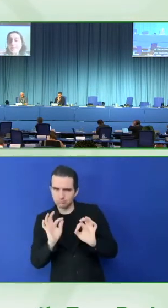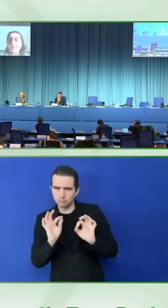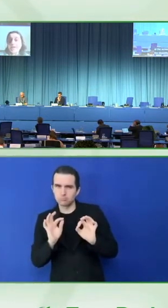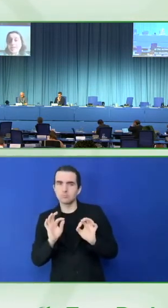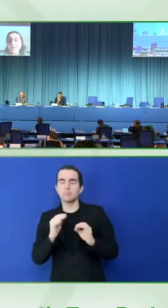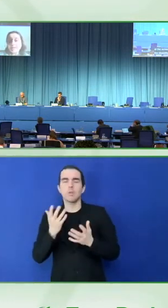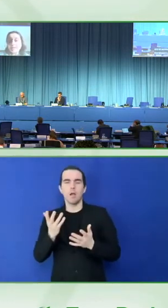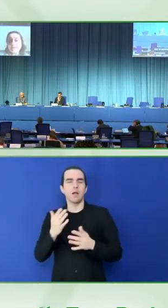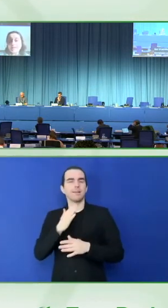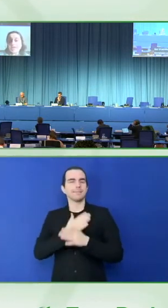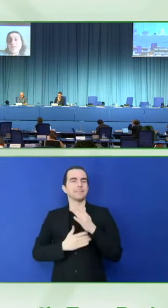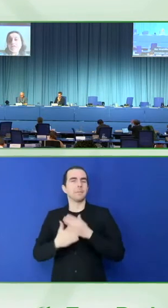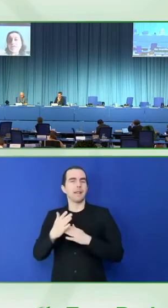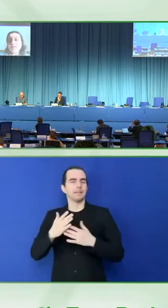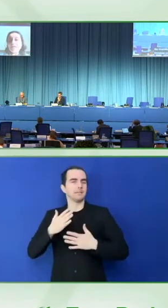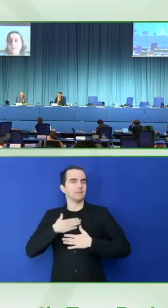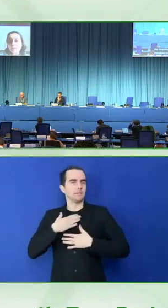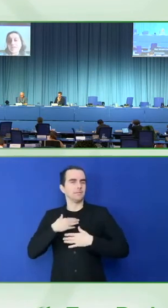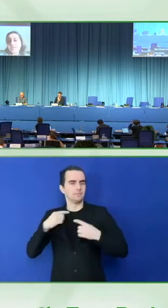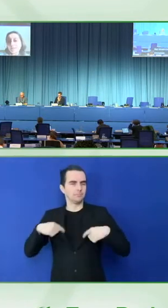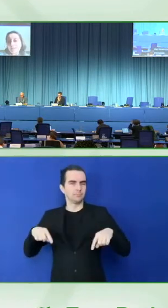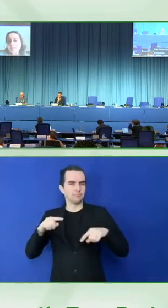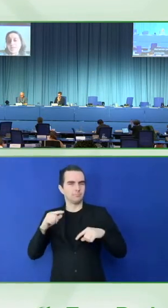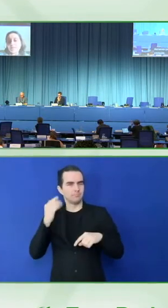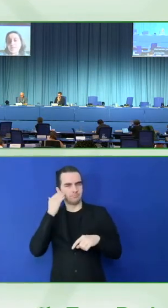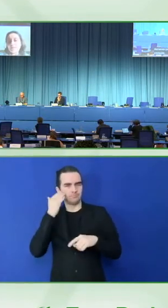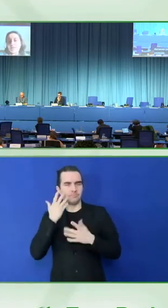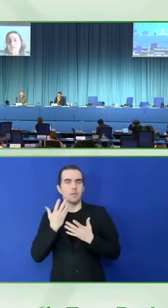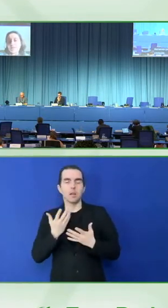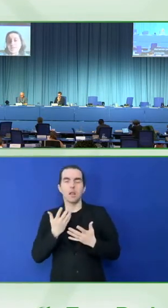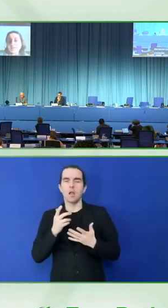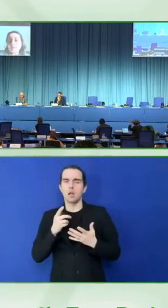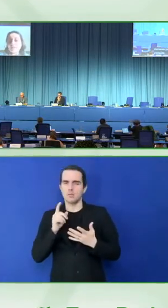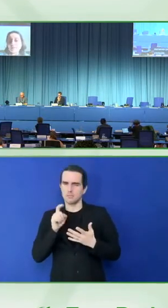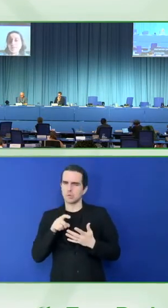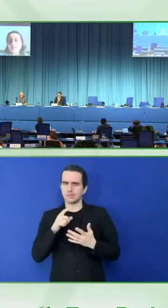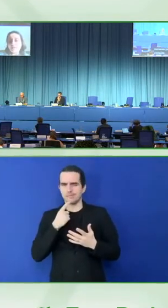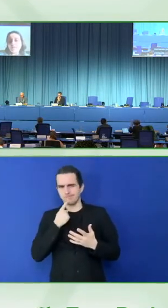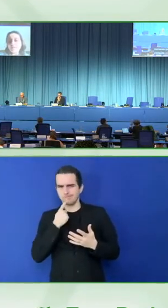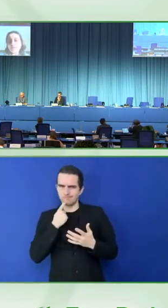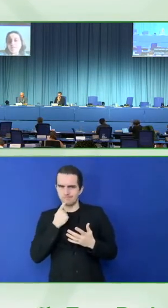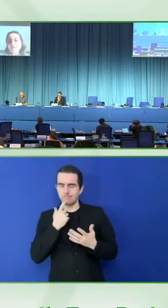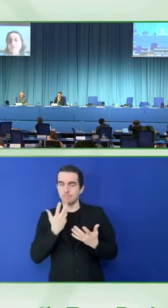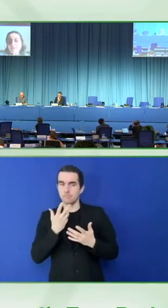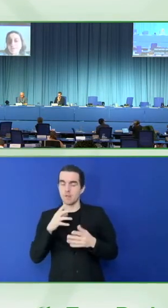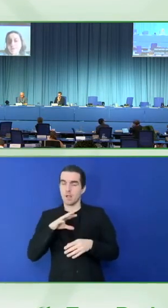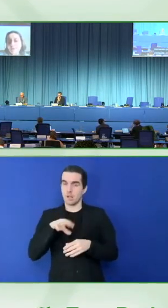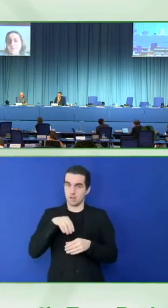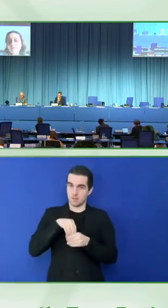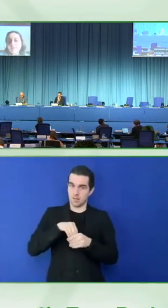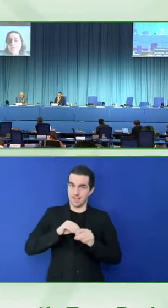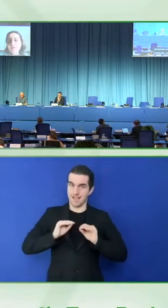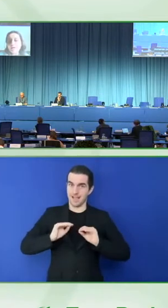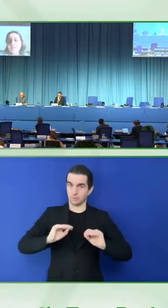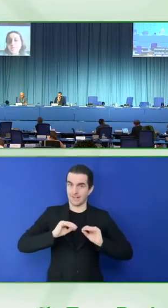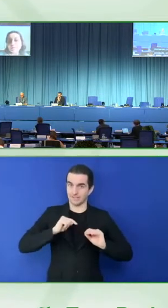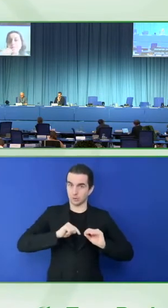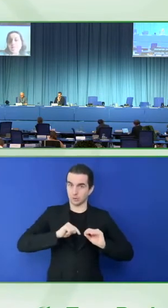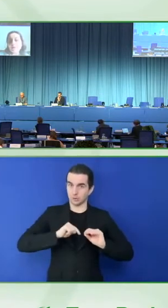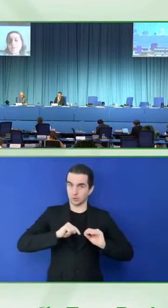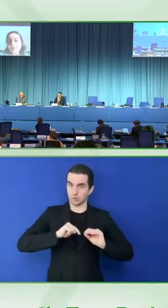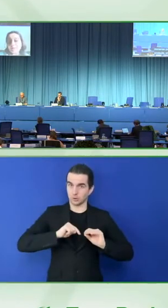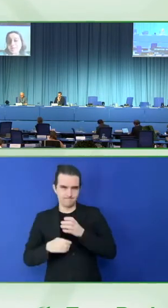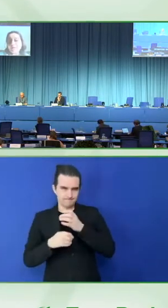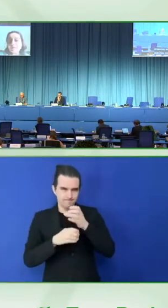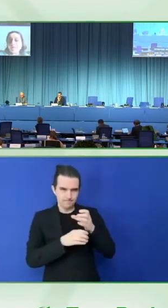it in the bigger market, that the challenge of scale, right, like Ankita was mentioning, is sometimes kind of tries to solve for itself, because